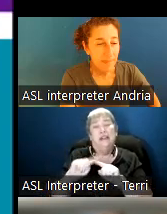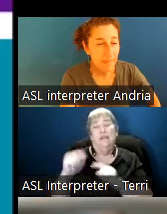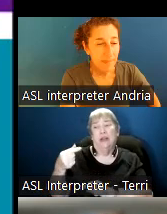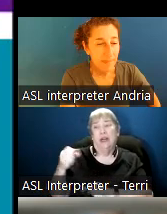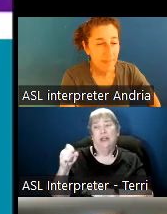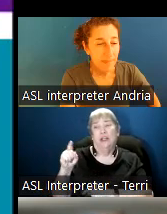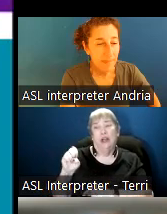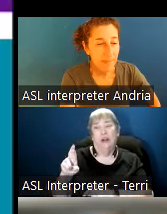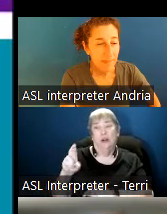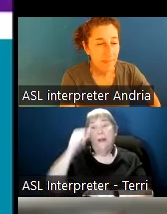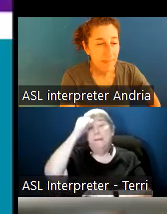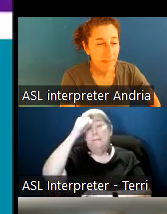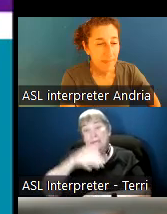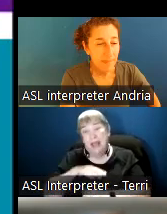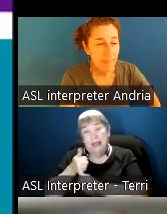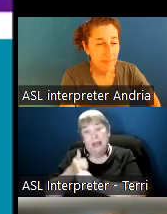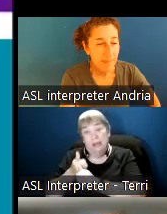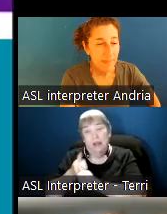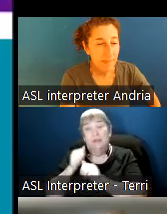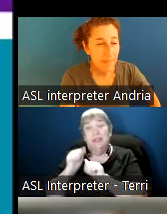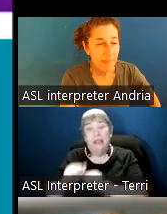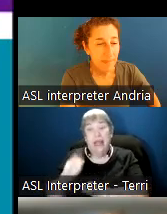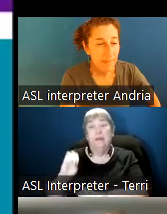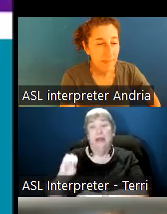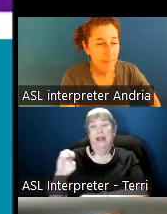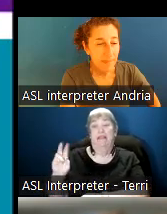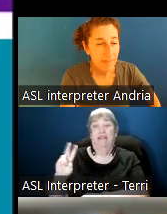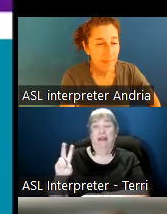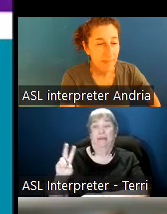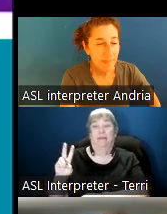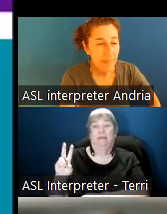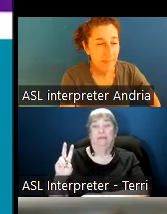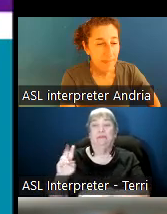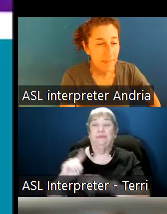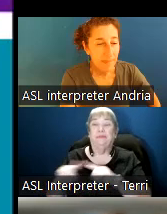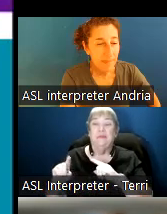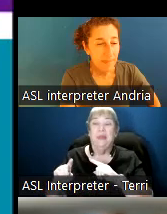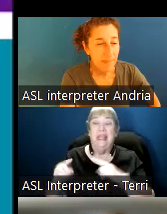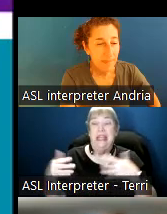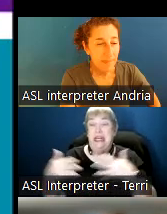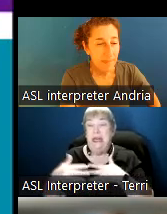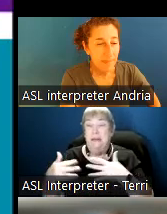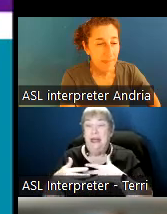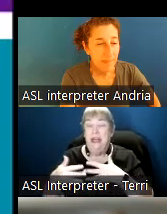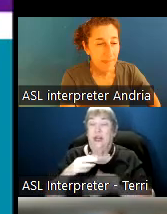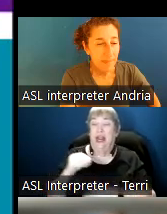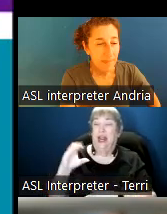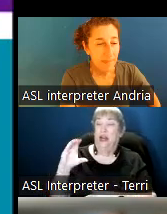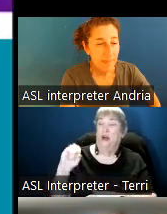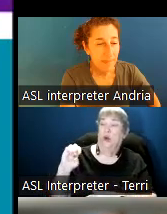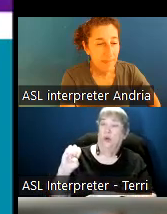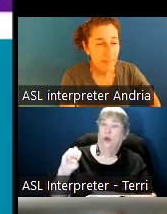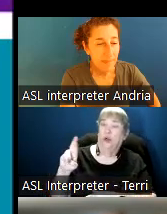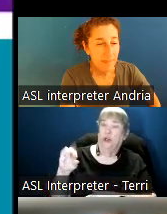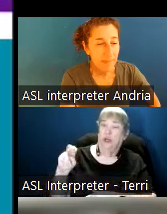Nonetheless, the intimidation and coercion and threats, they are violent. They may not be a